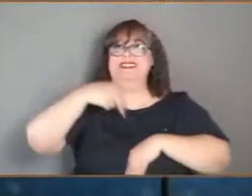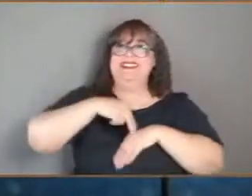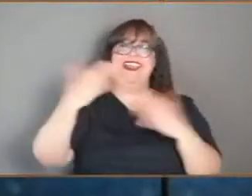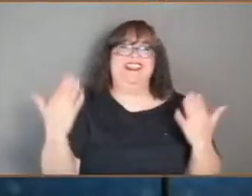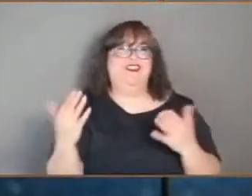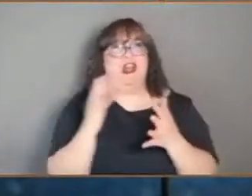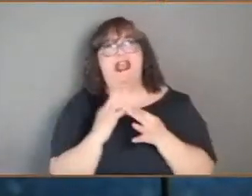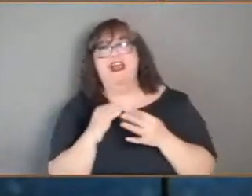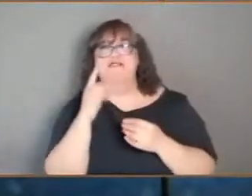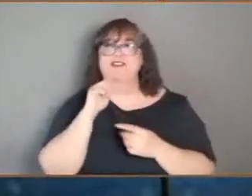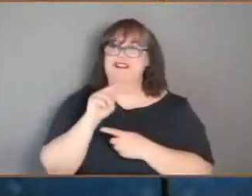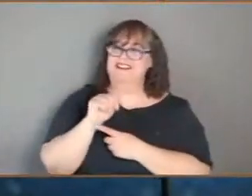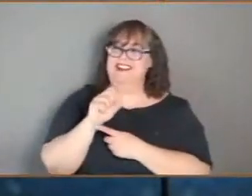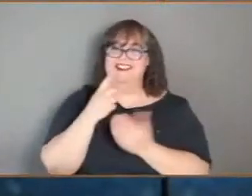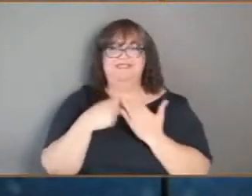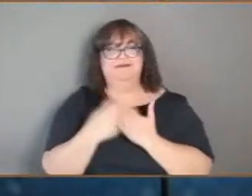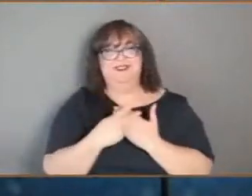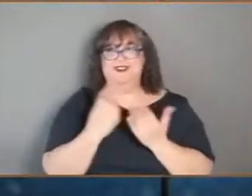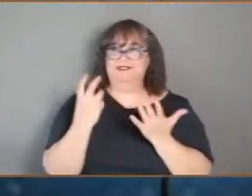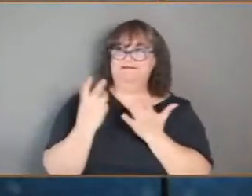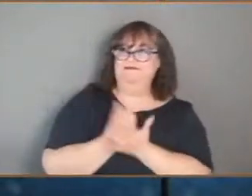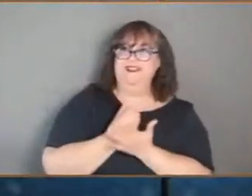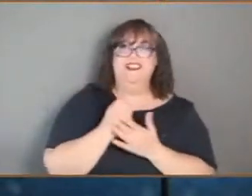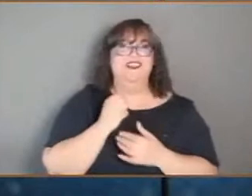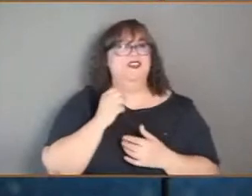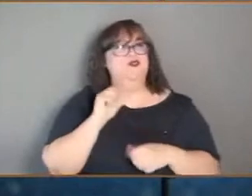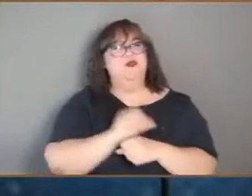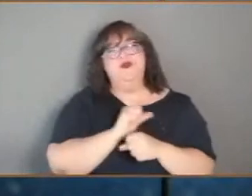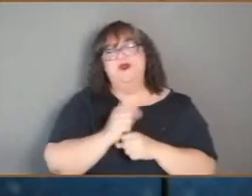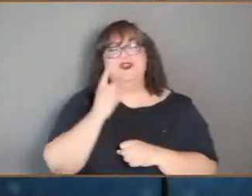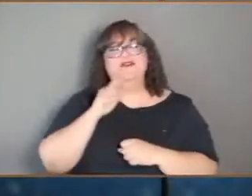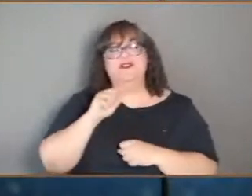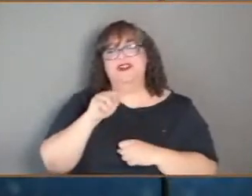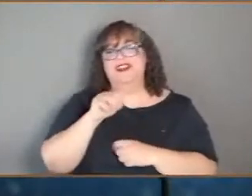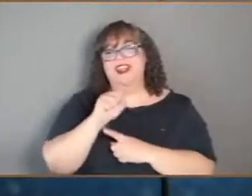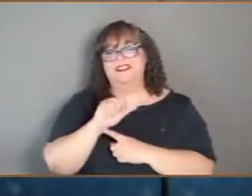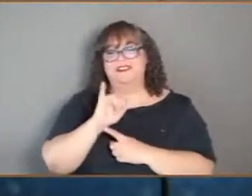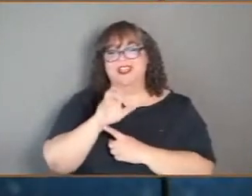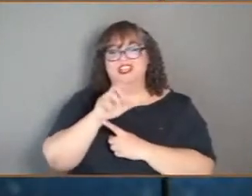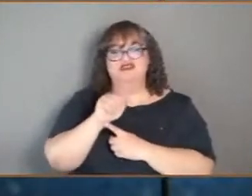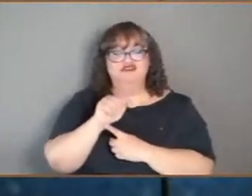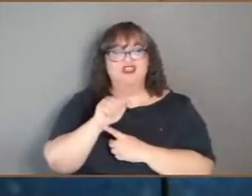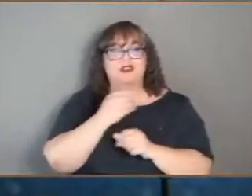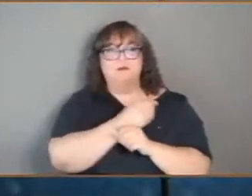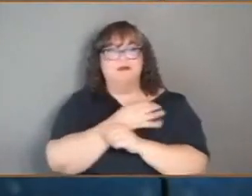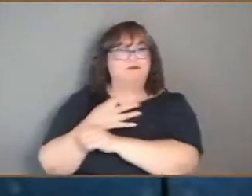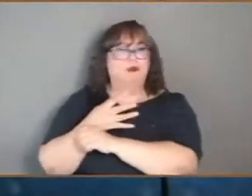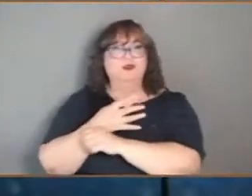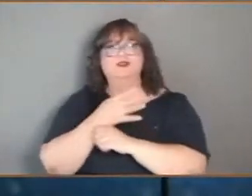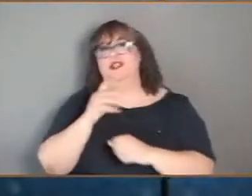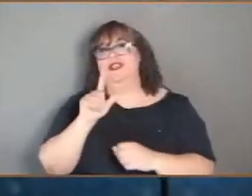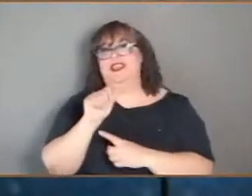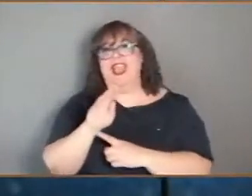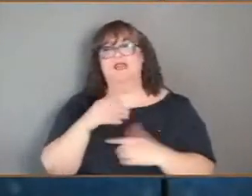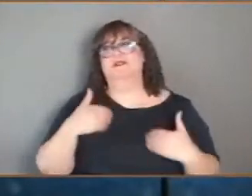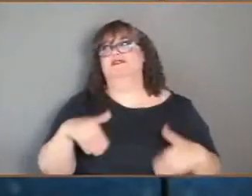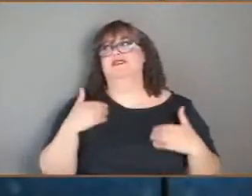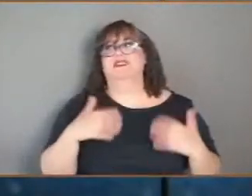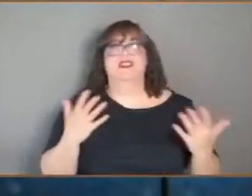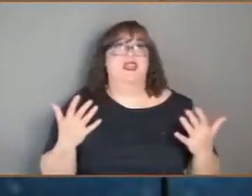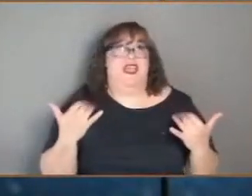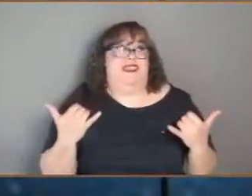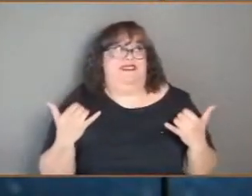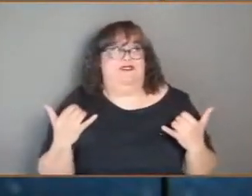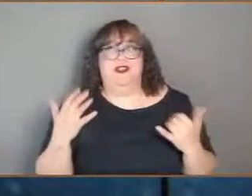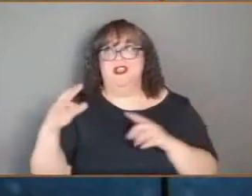the opportunity to work at NASA's Jet Propulsion Laboratory, and here I am. So I hope that young people are able to look up to me, especially my young black girls. I hope that they